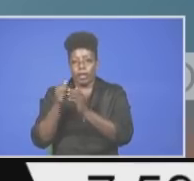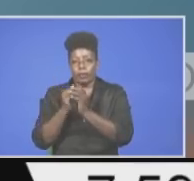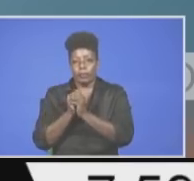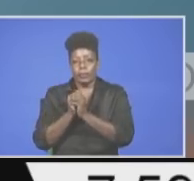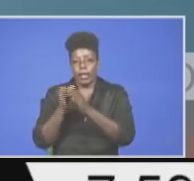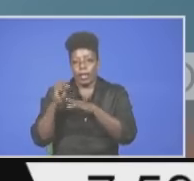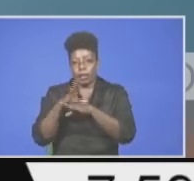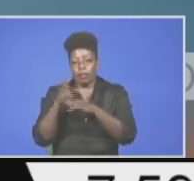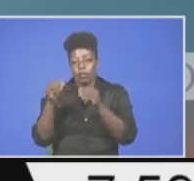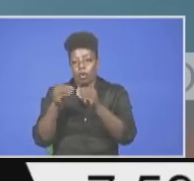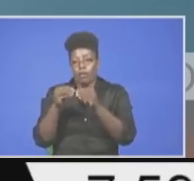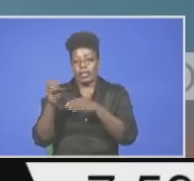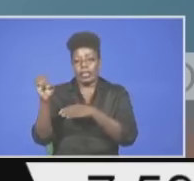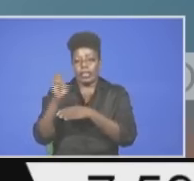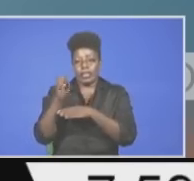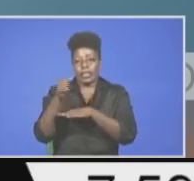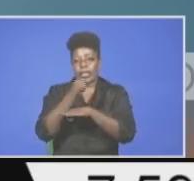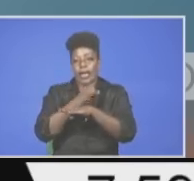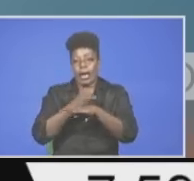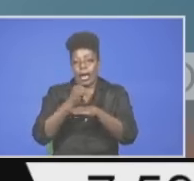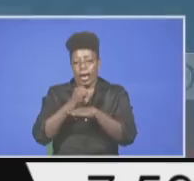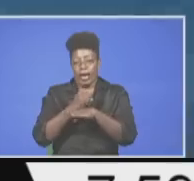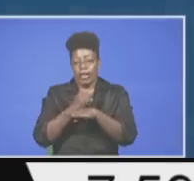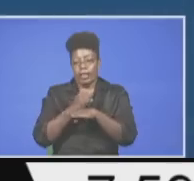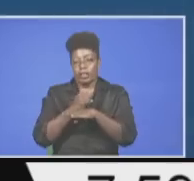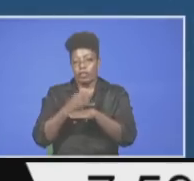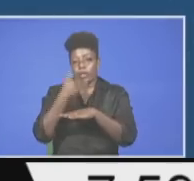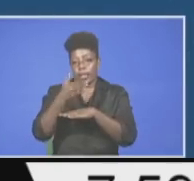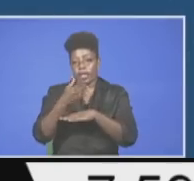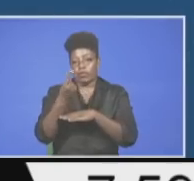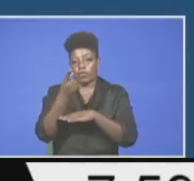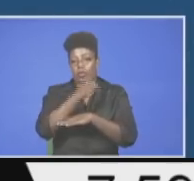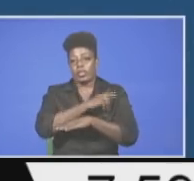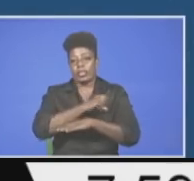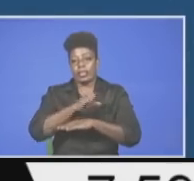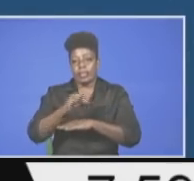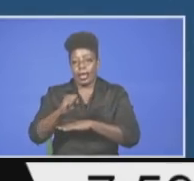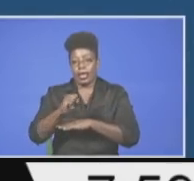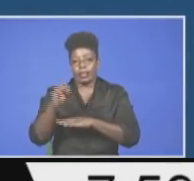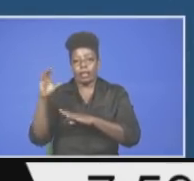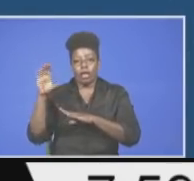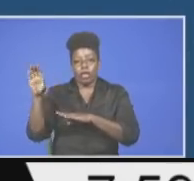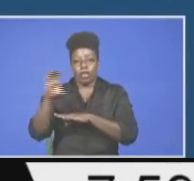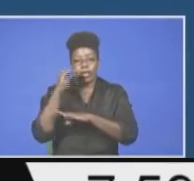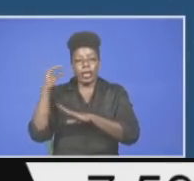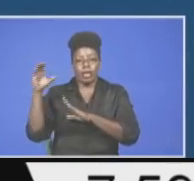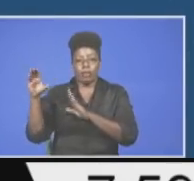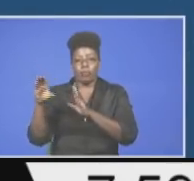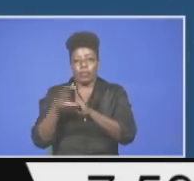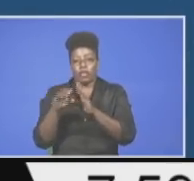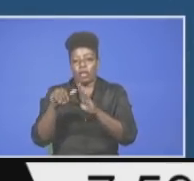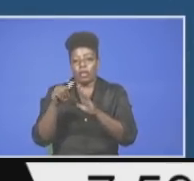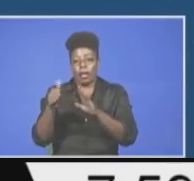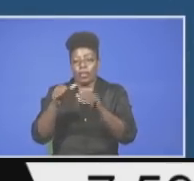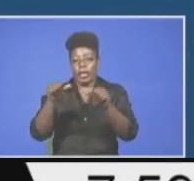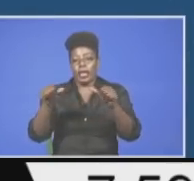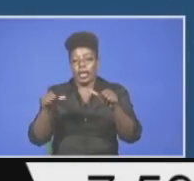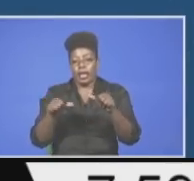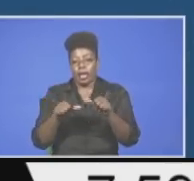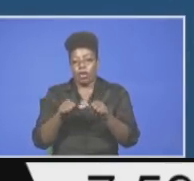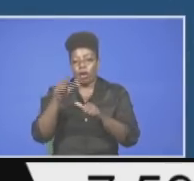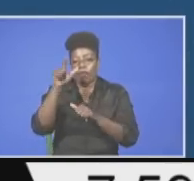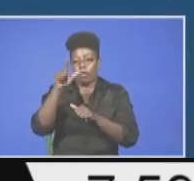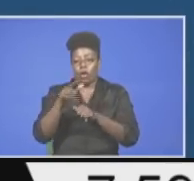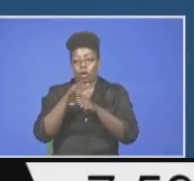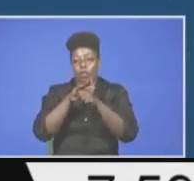some of the more easterly islands of the Bahamas over the next couple of days. And our satellite pictures showing another area of low pressure just to the